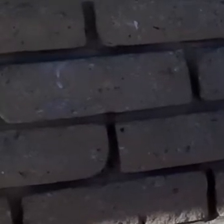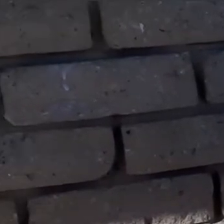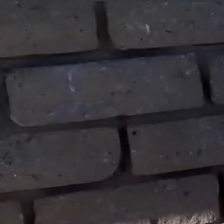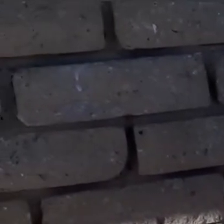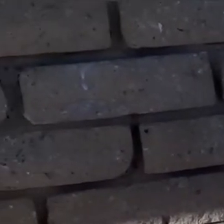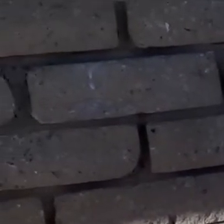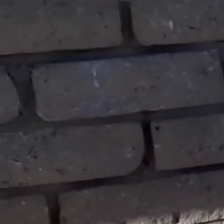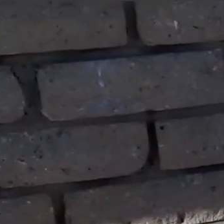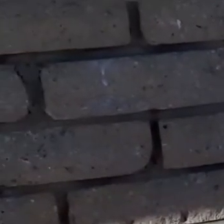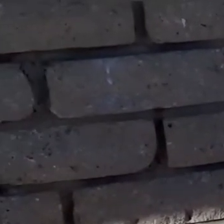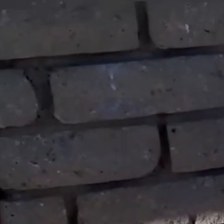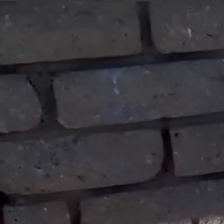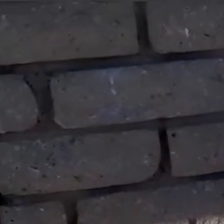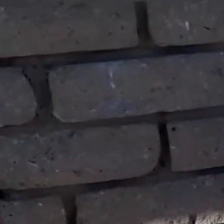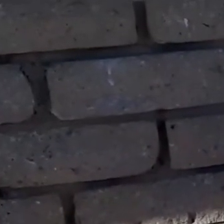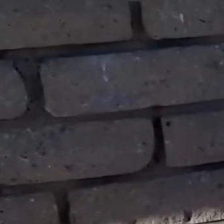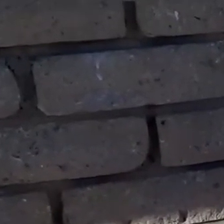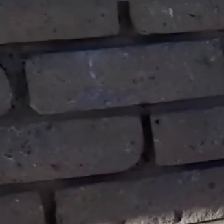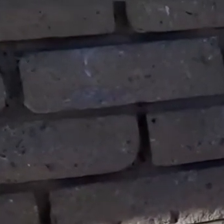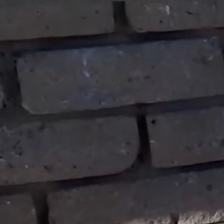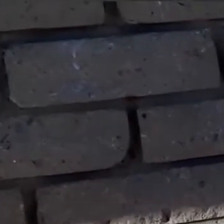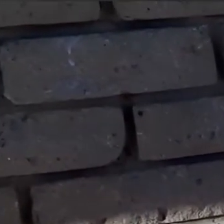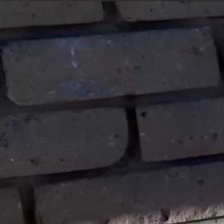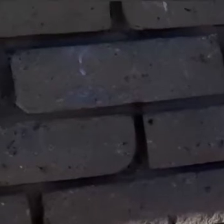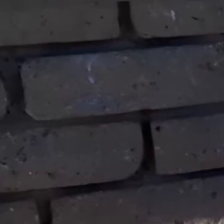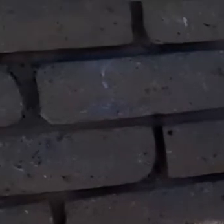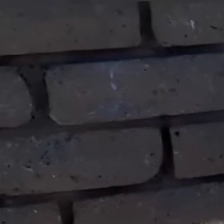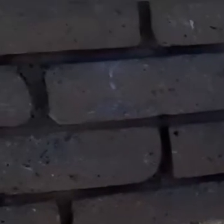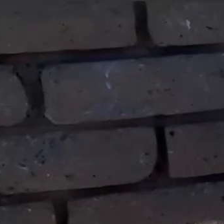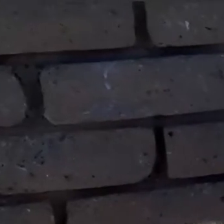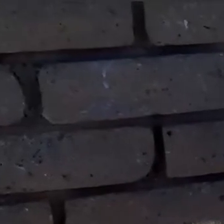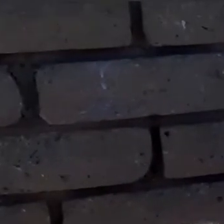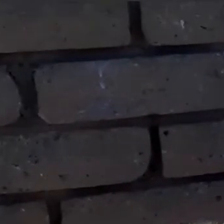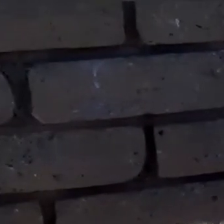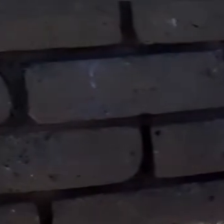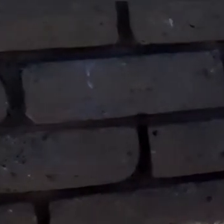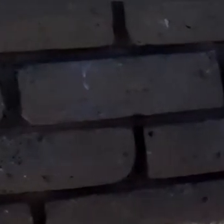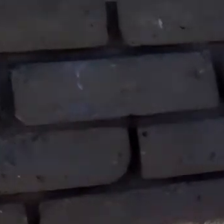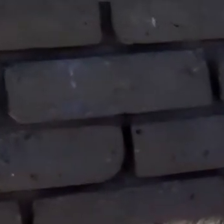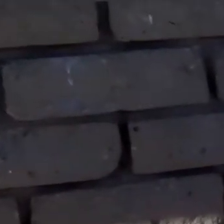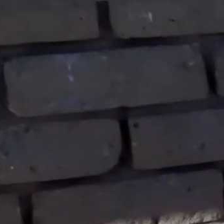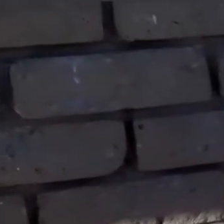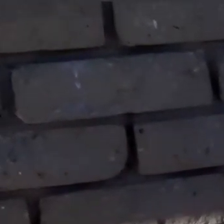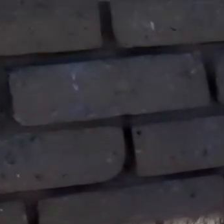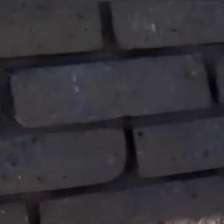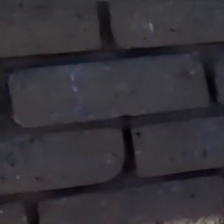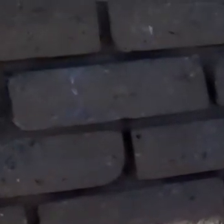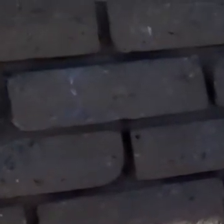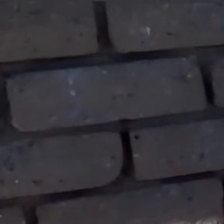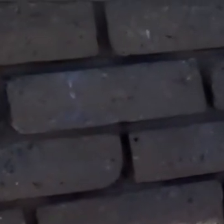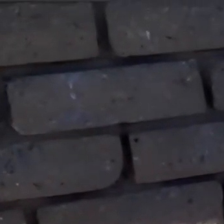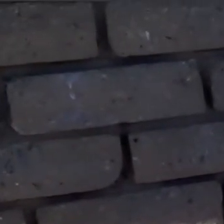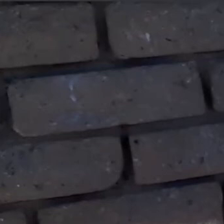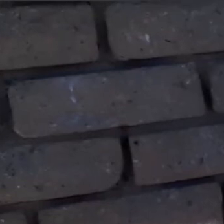Hi, my name is Mrs. Hans. I'm the language teacher for grade 7 at Emma Hooggenet Primary School. So we have come up with